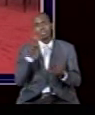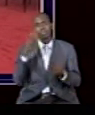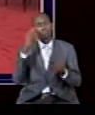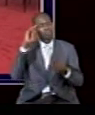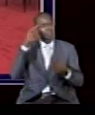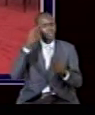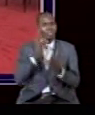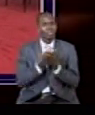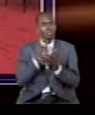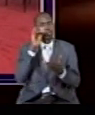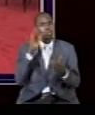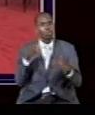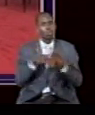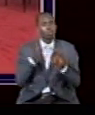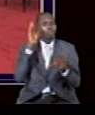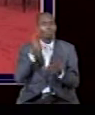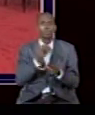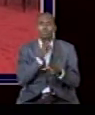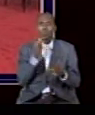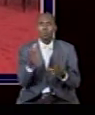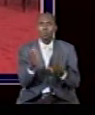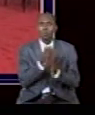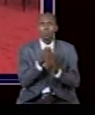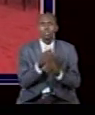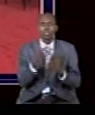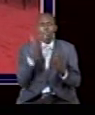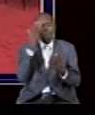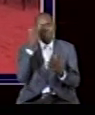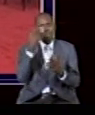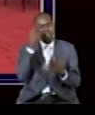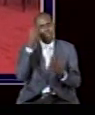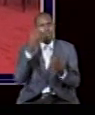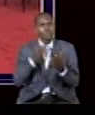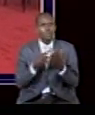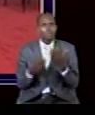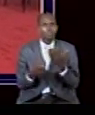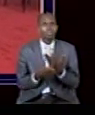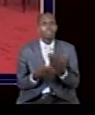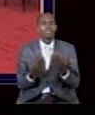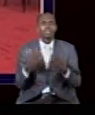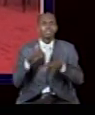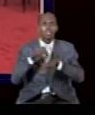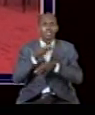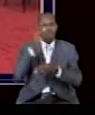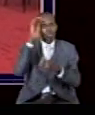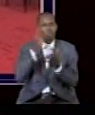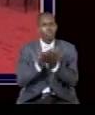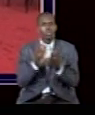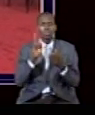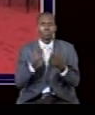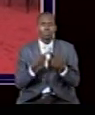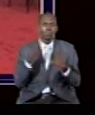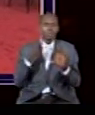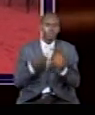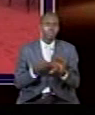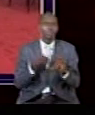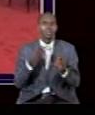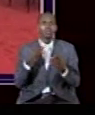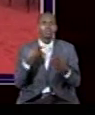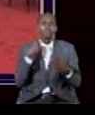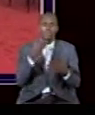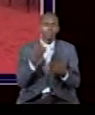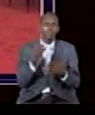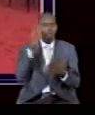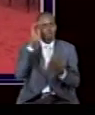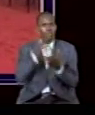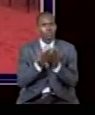So I told her, why the crusade is going on, tell your husband to join. God had done it before, and COVID had wiped away.